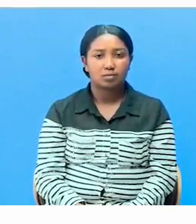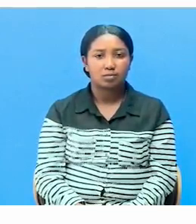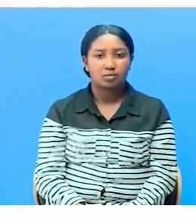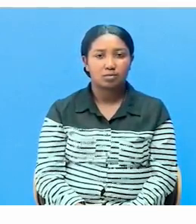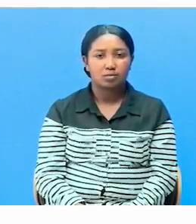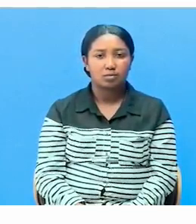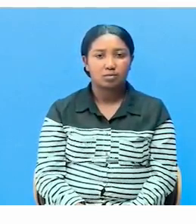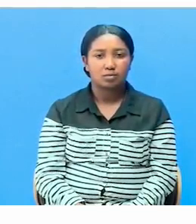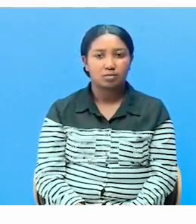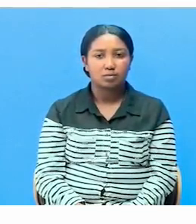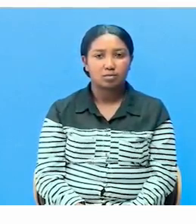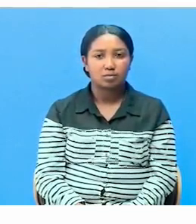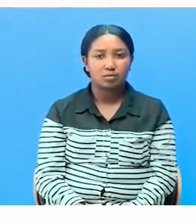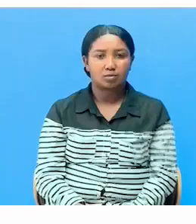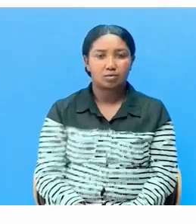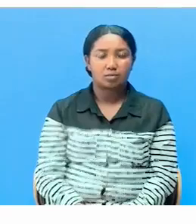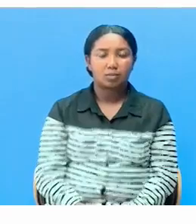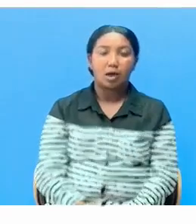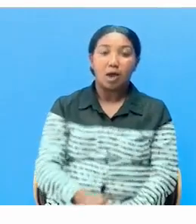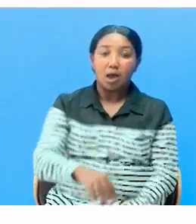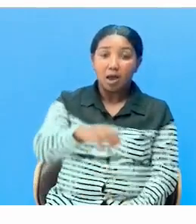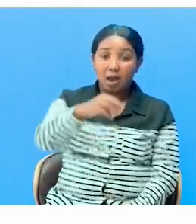consonant sound.